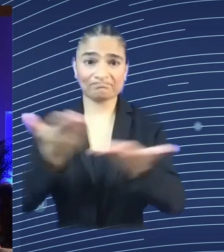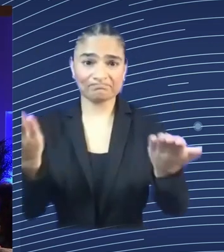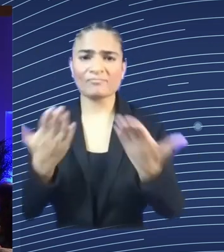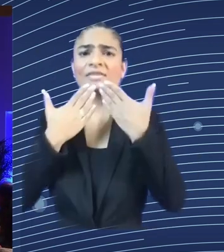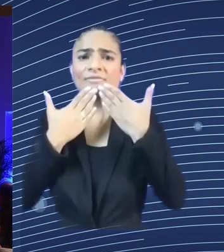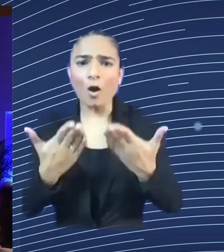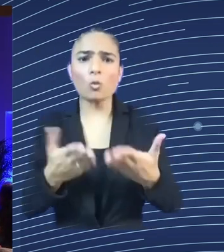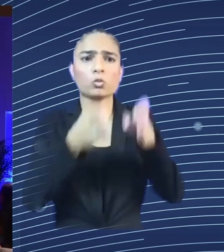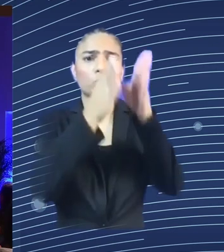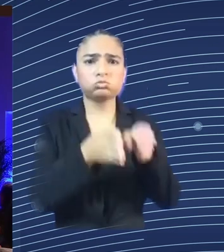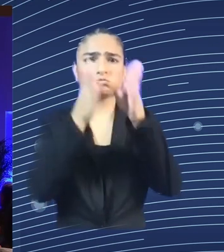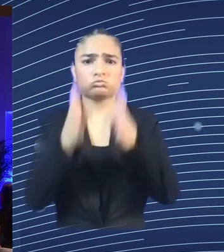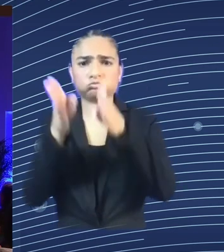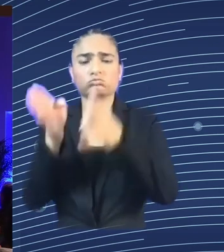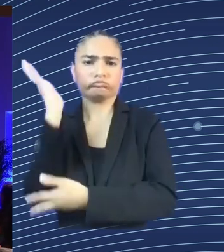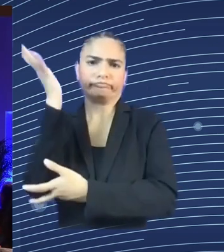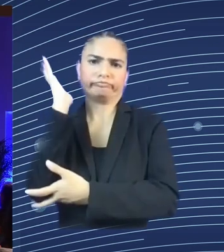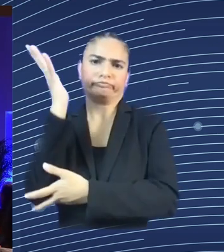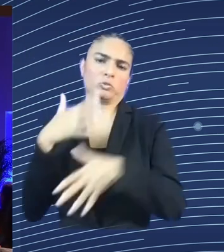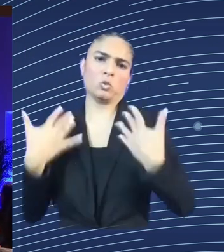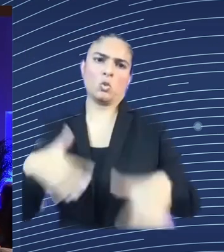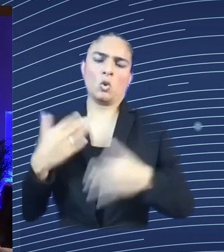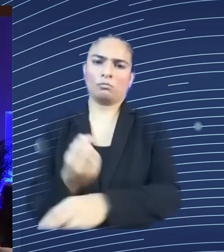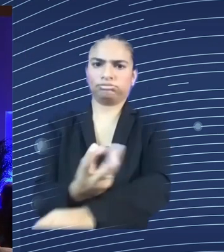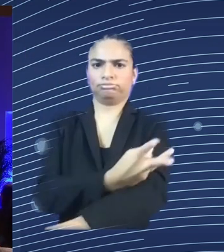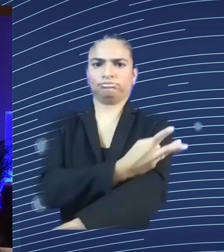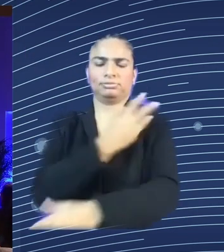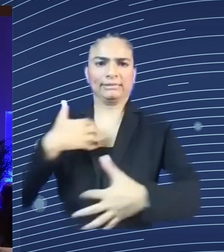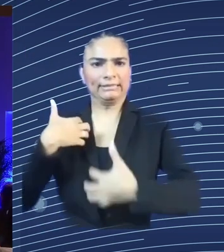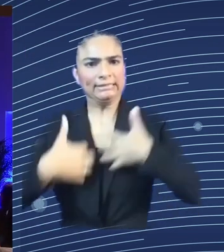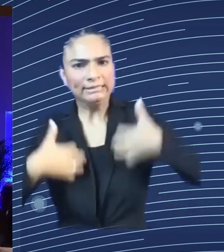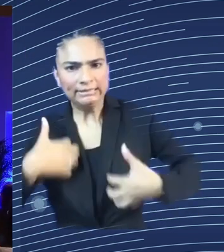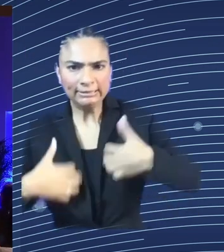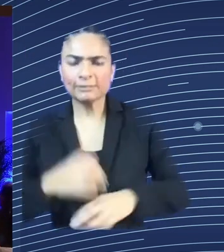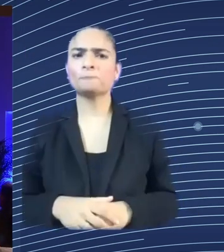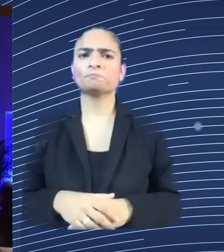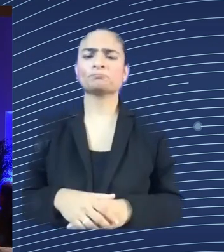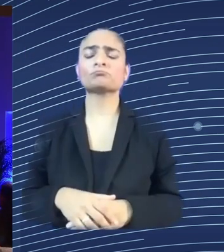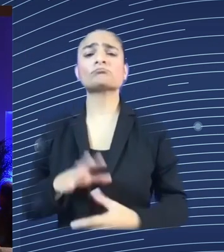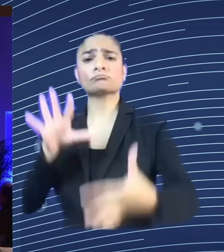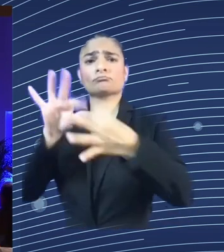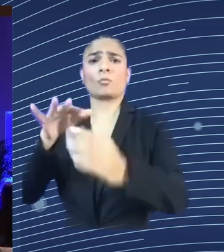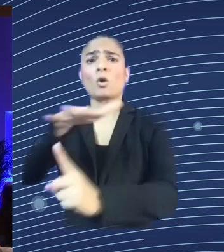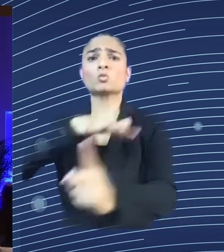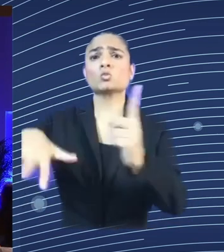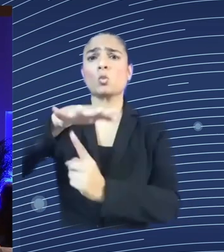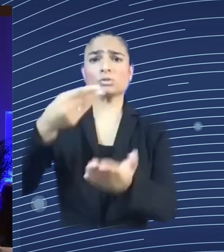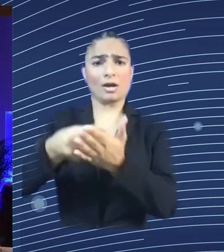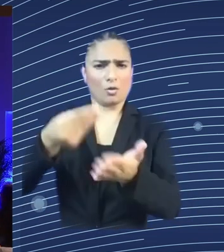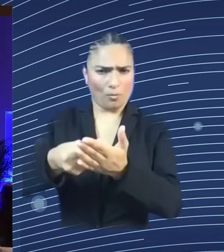sector, because we all know that we lack of skills, we lack of digital capacity in our social